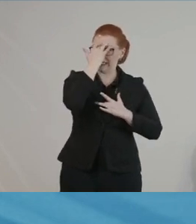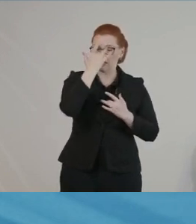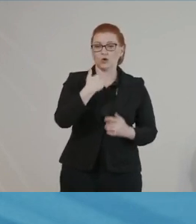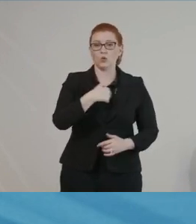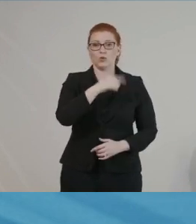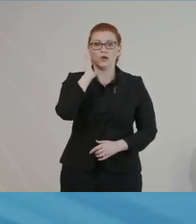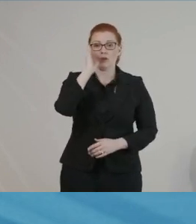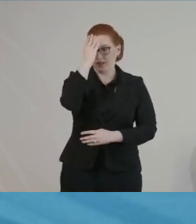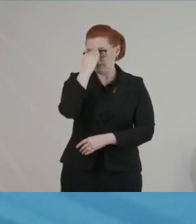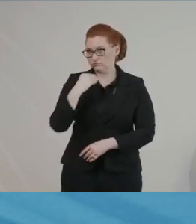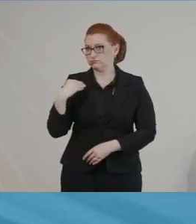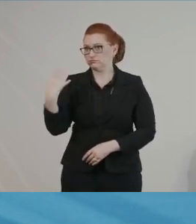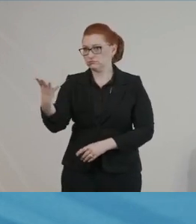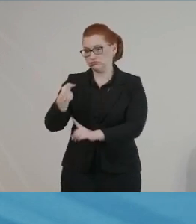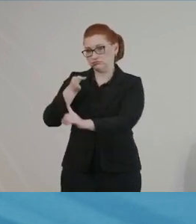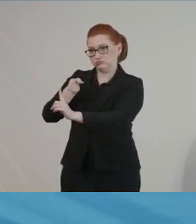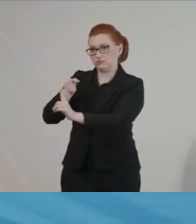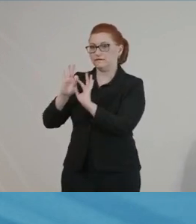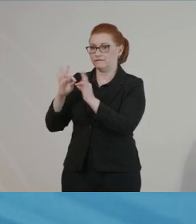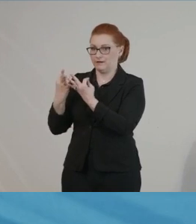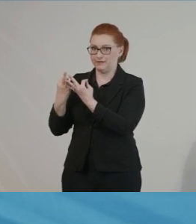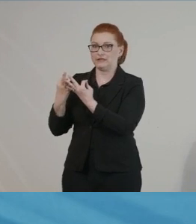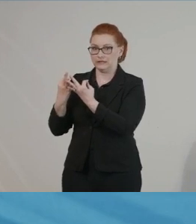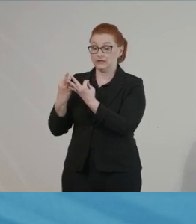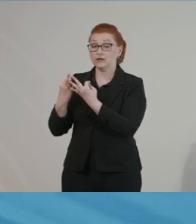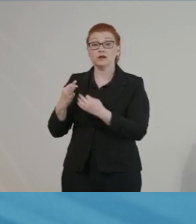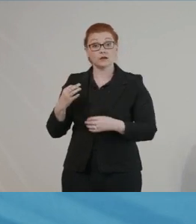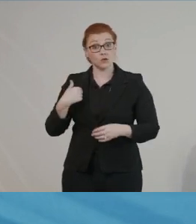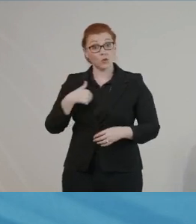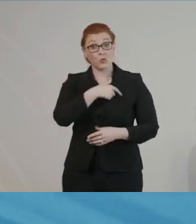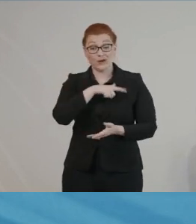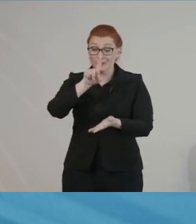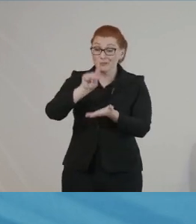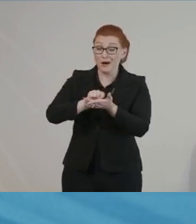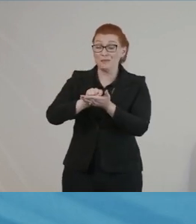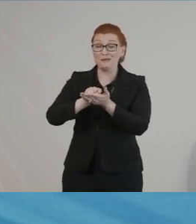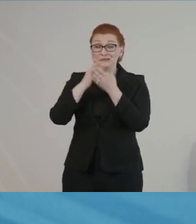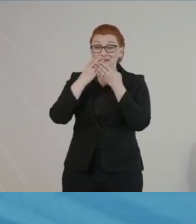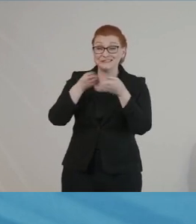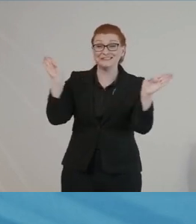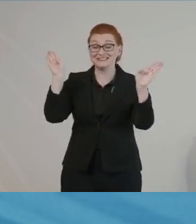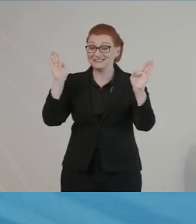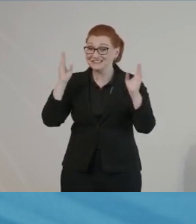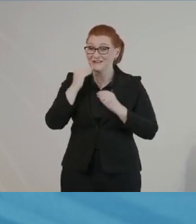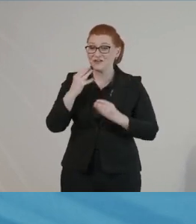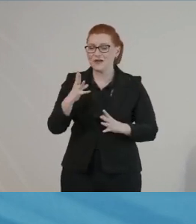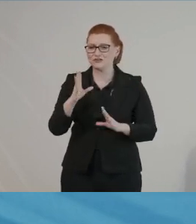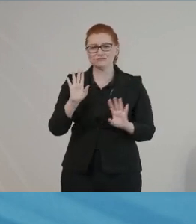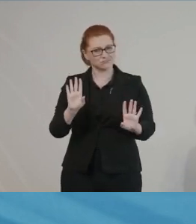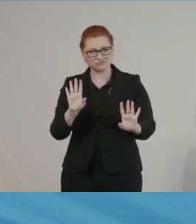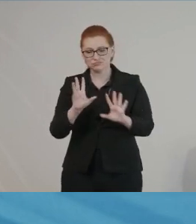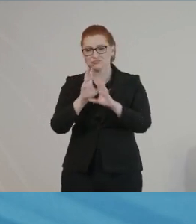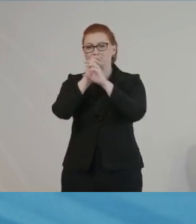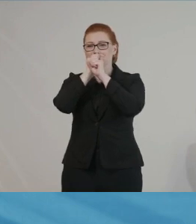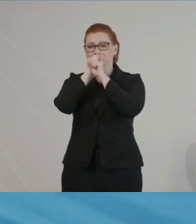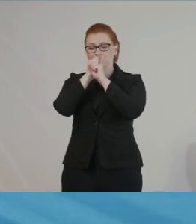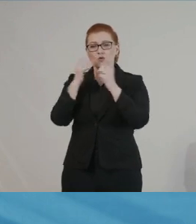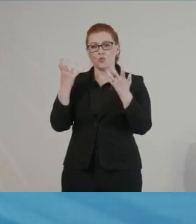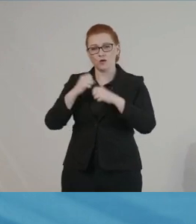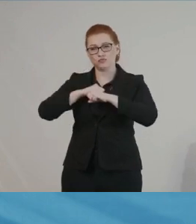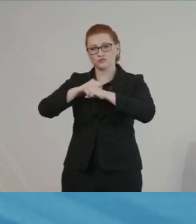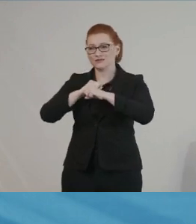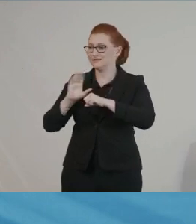information public, in terms of what you're seeing some of the other states doing, that's something that Dr. Christ and I have talked about, and she's going to talk about